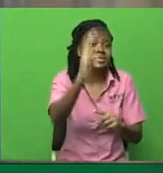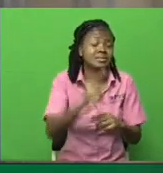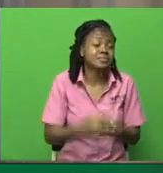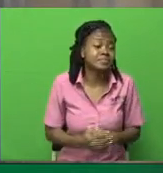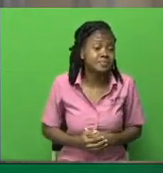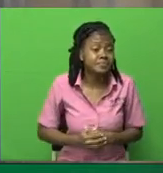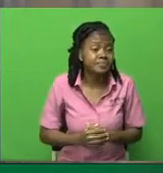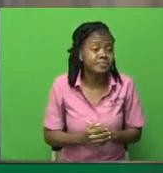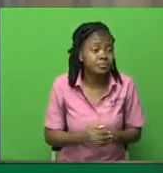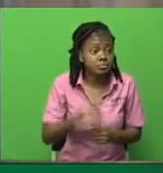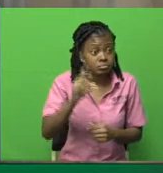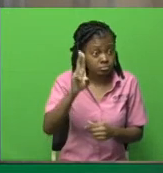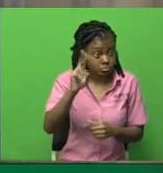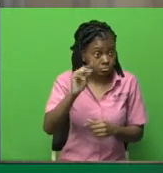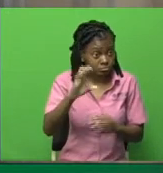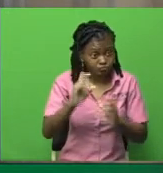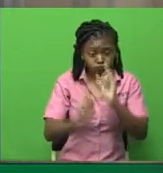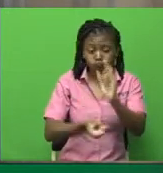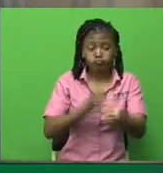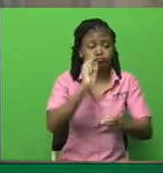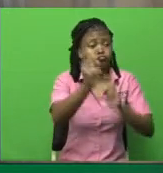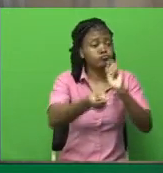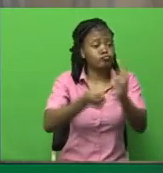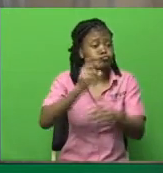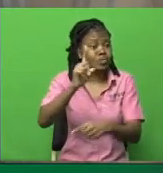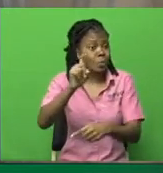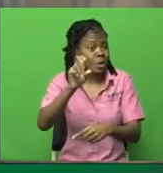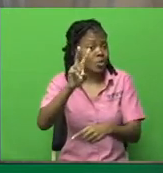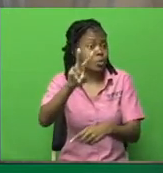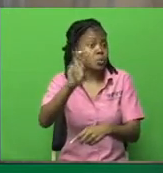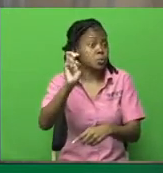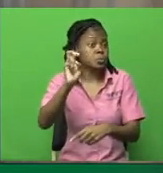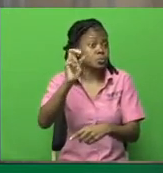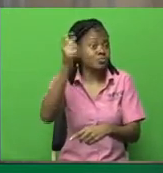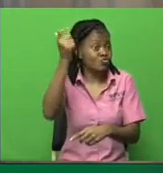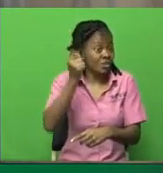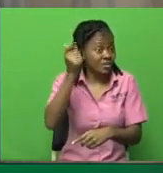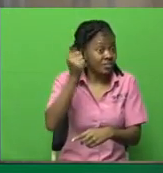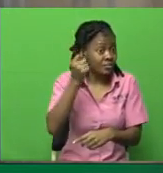1200 Home Improvement guns and families through the Minister of Housing